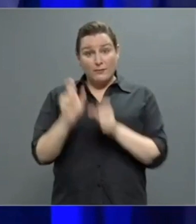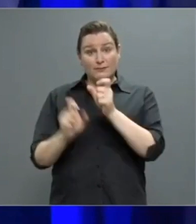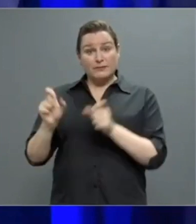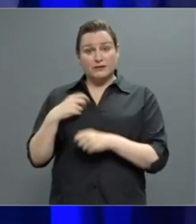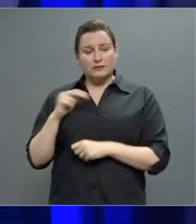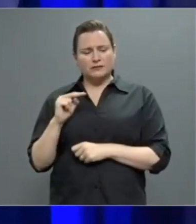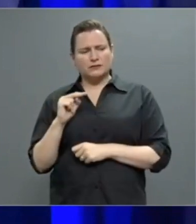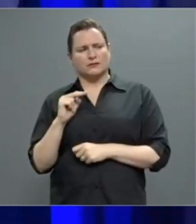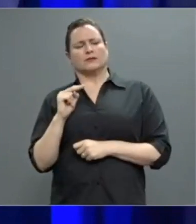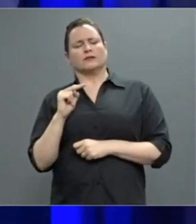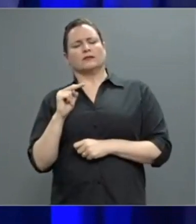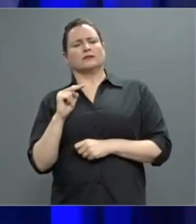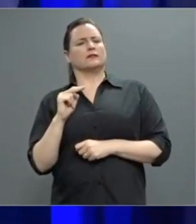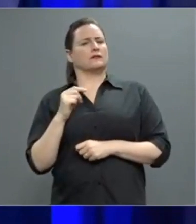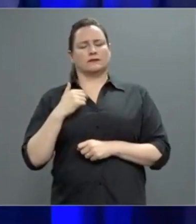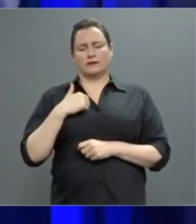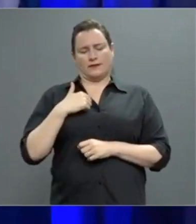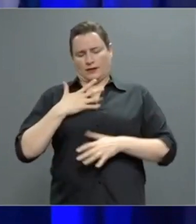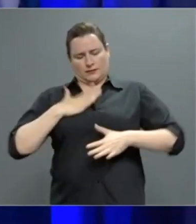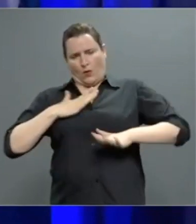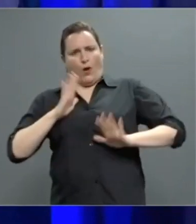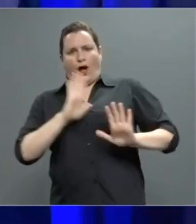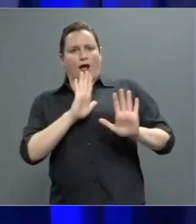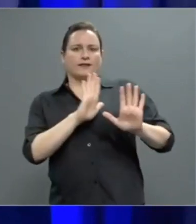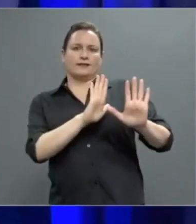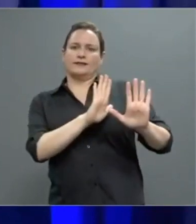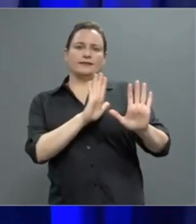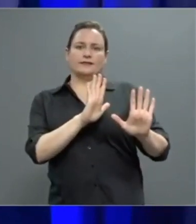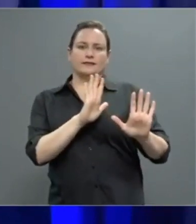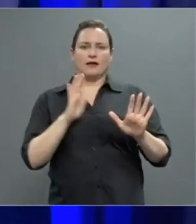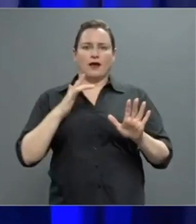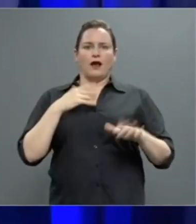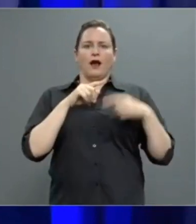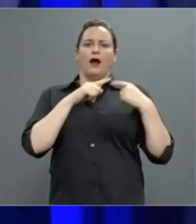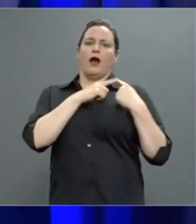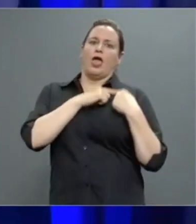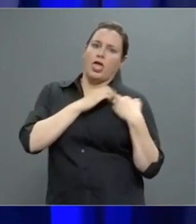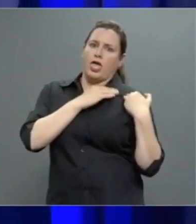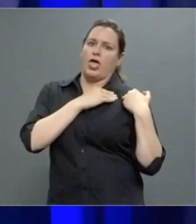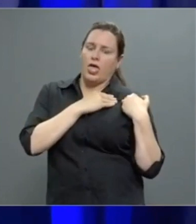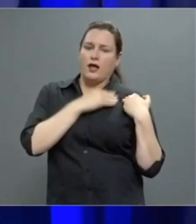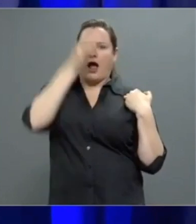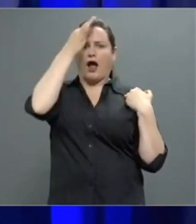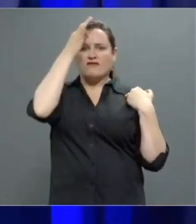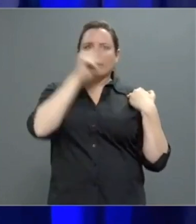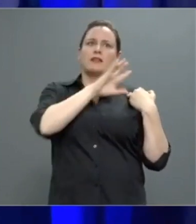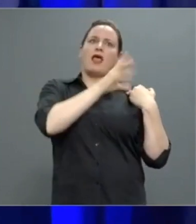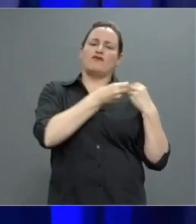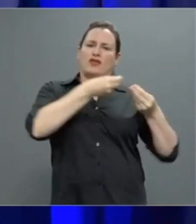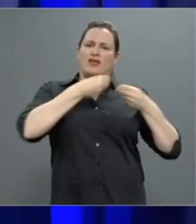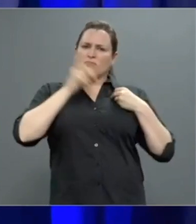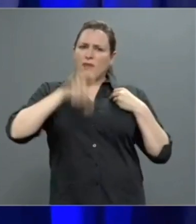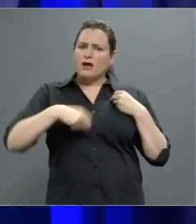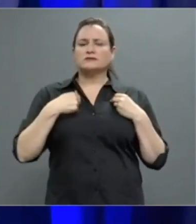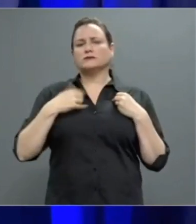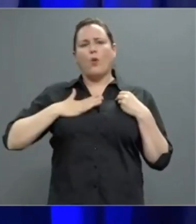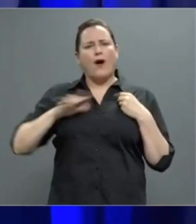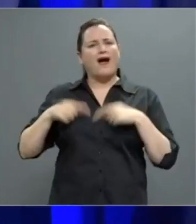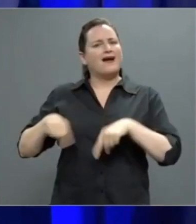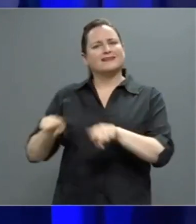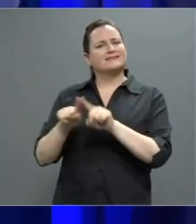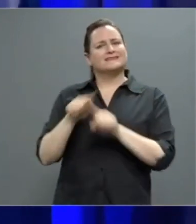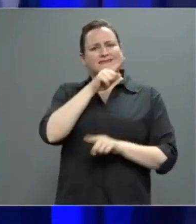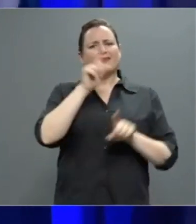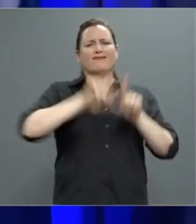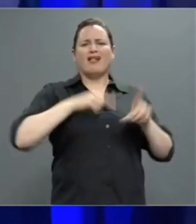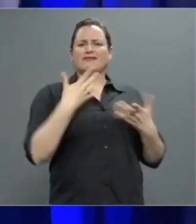control. People don't want to live a life of dependency on a failing and corrupt state. People are tired of being told what